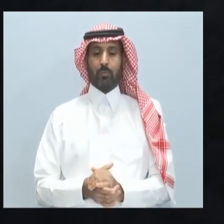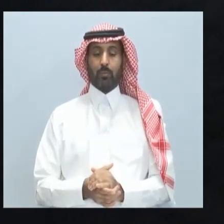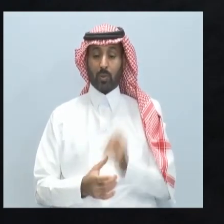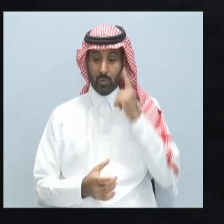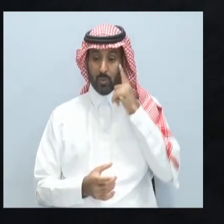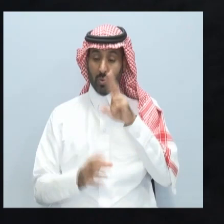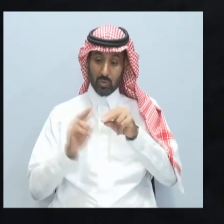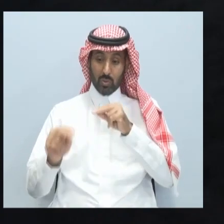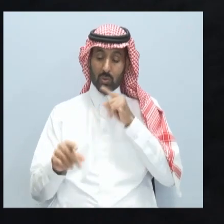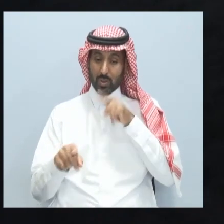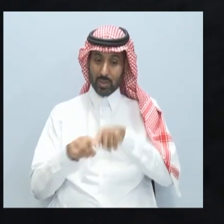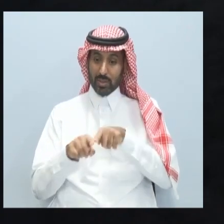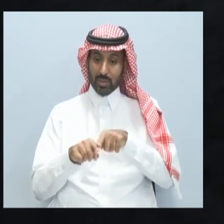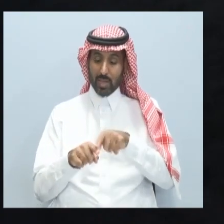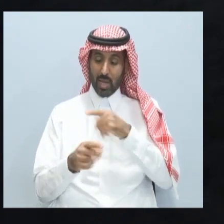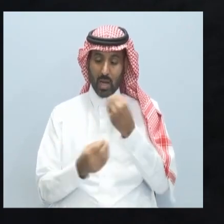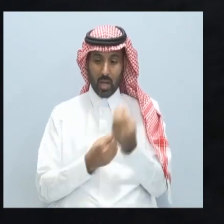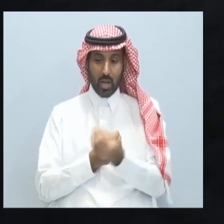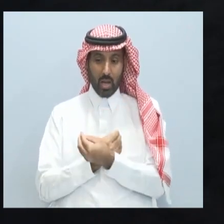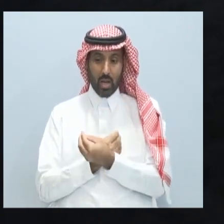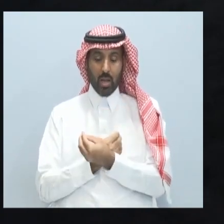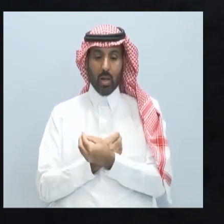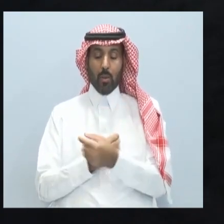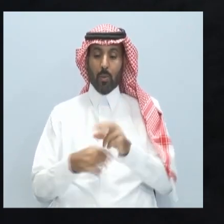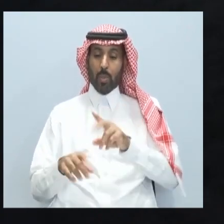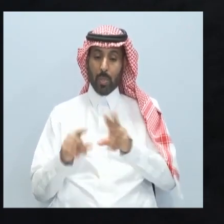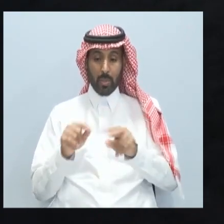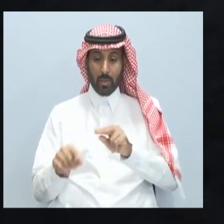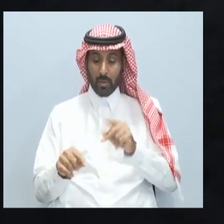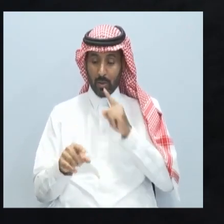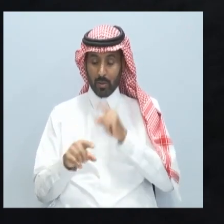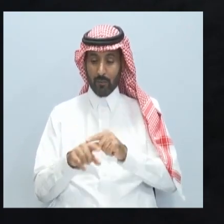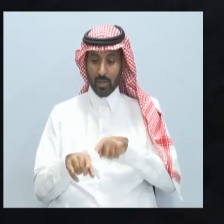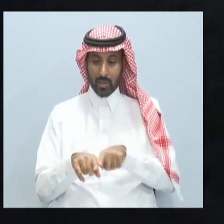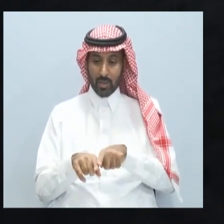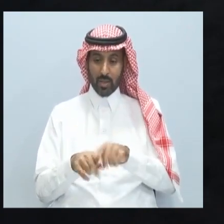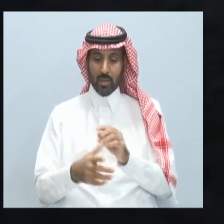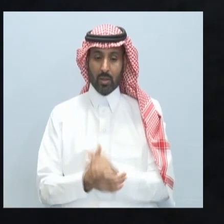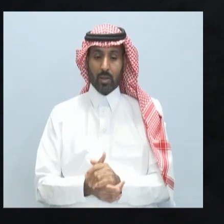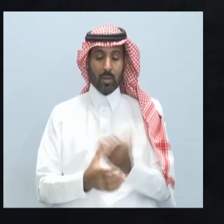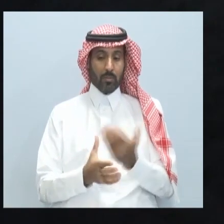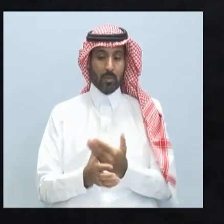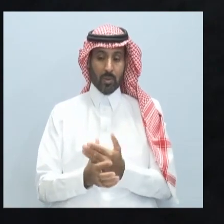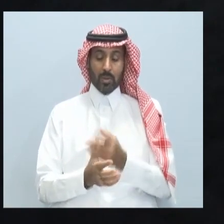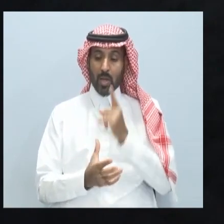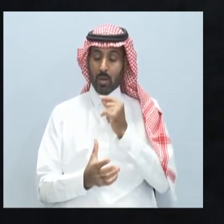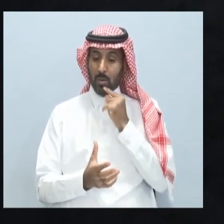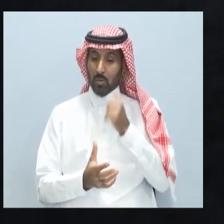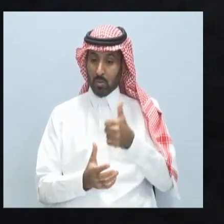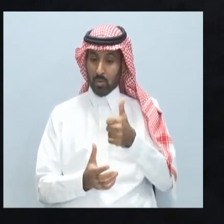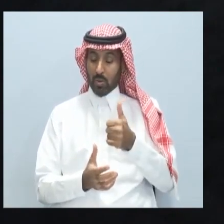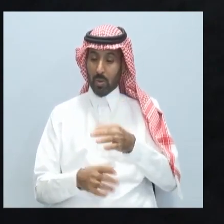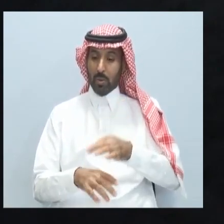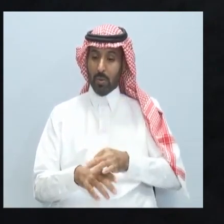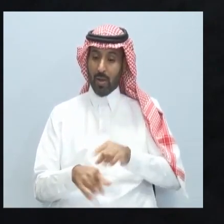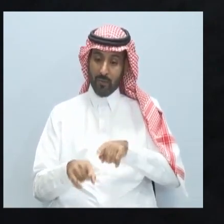wise when we choose the people who are around us and the people that we choose as our friends, because some people they may have